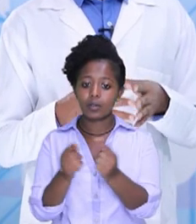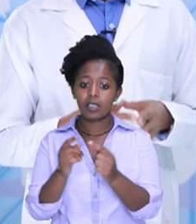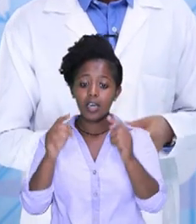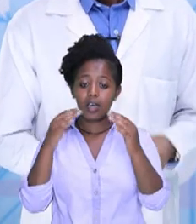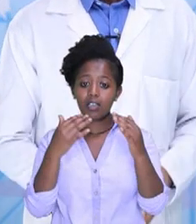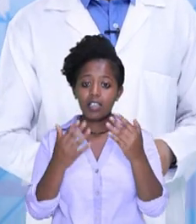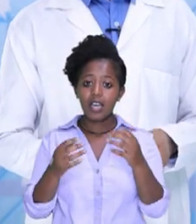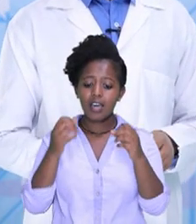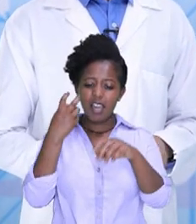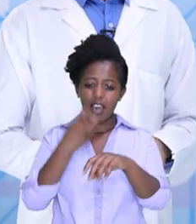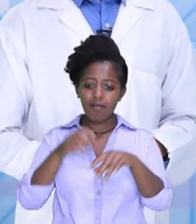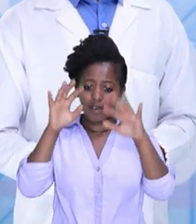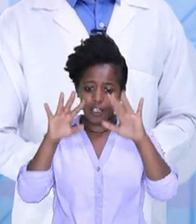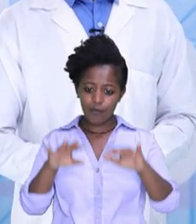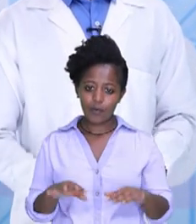heavy rainfall parts of the country.